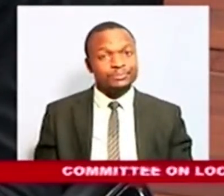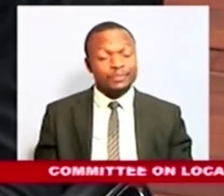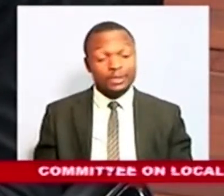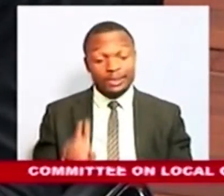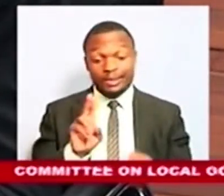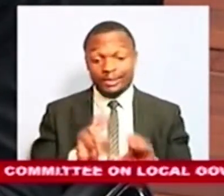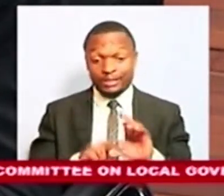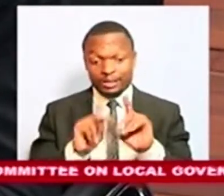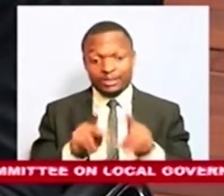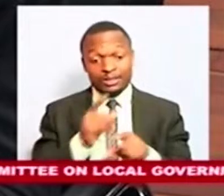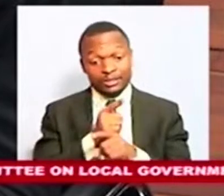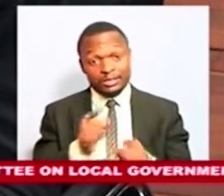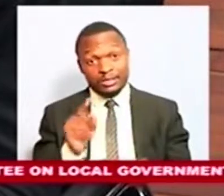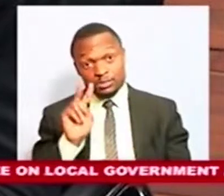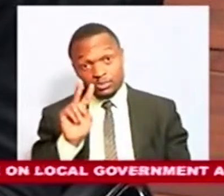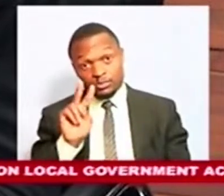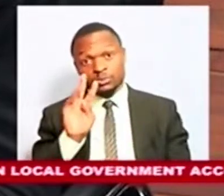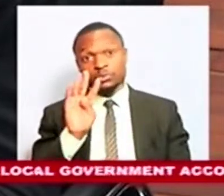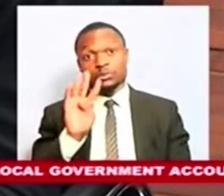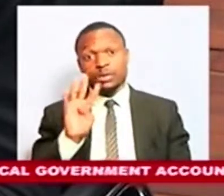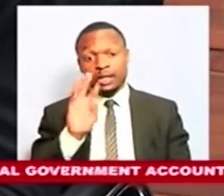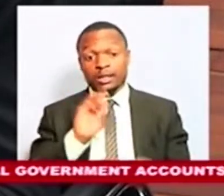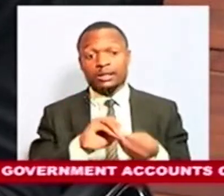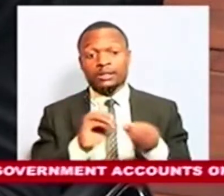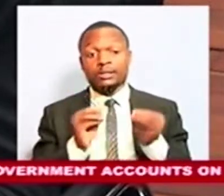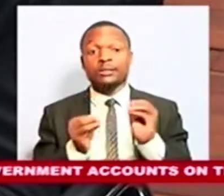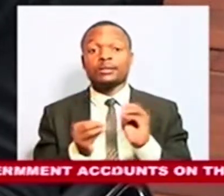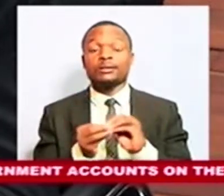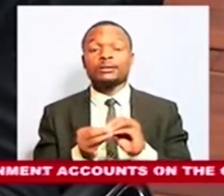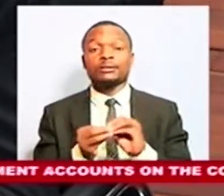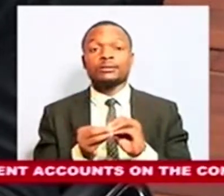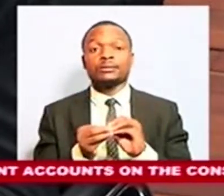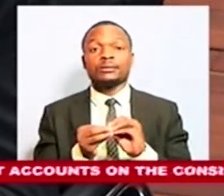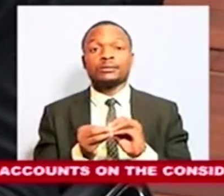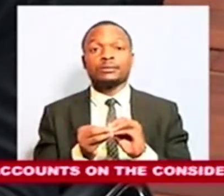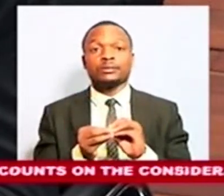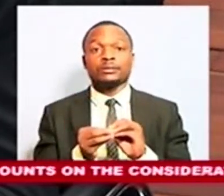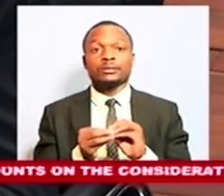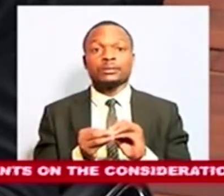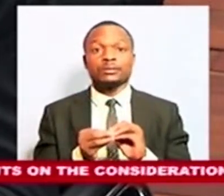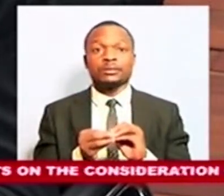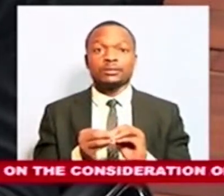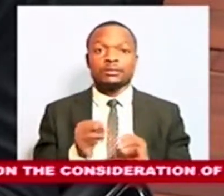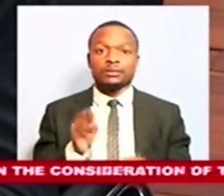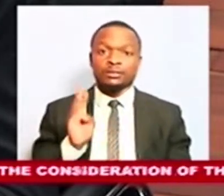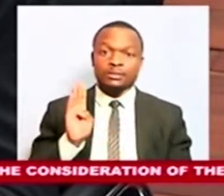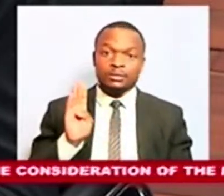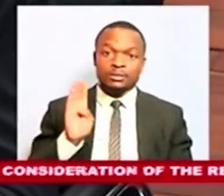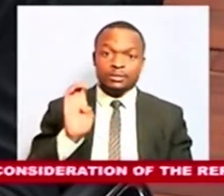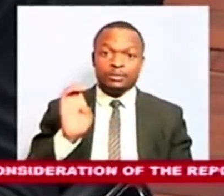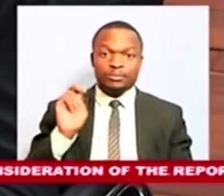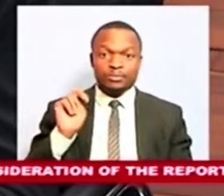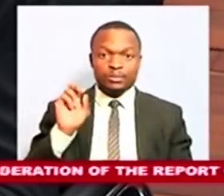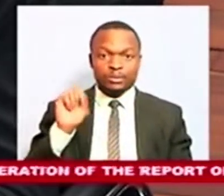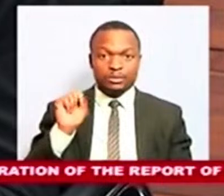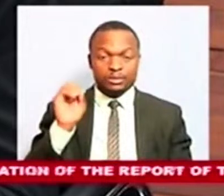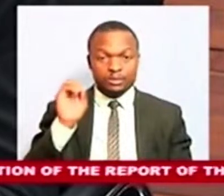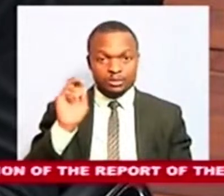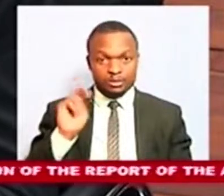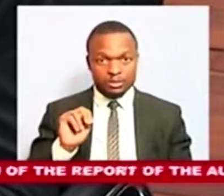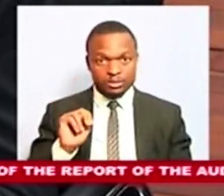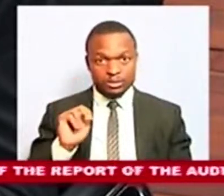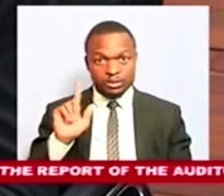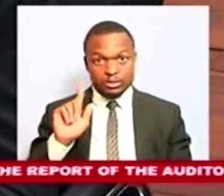Chair, just on 24th, number on Benson Ilunga and Stephen